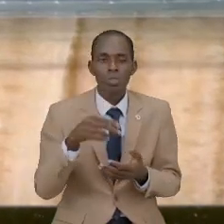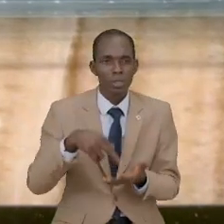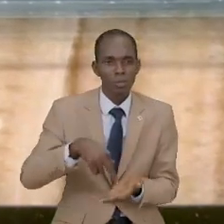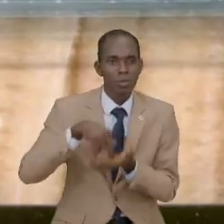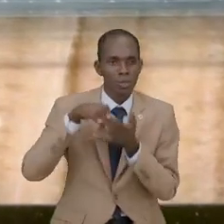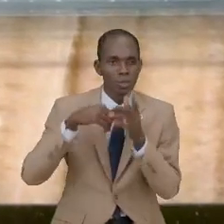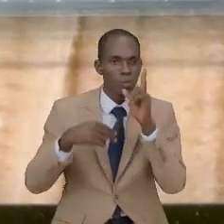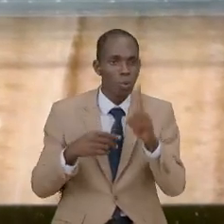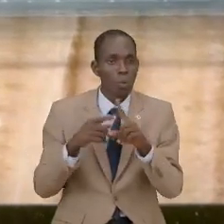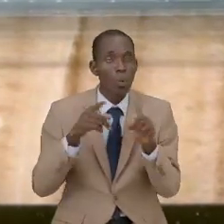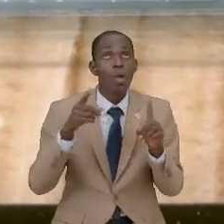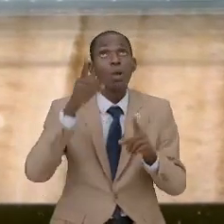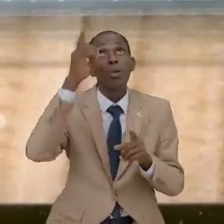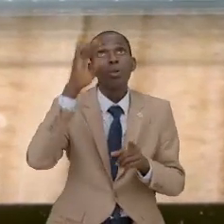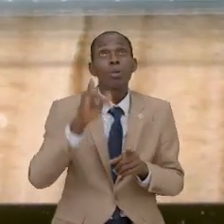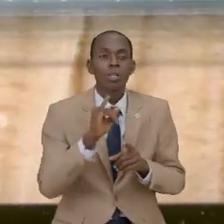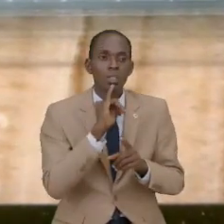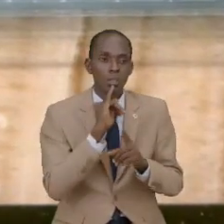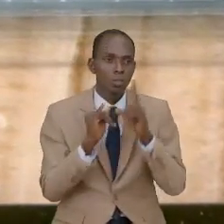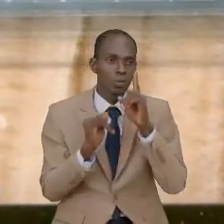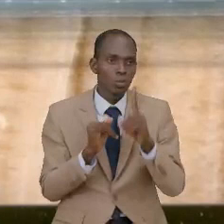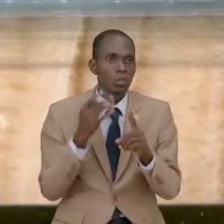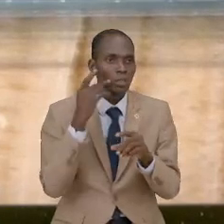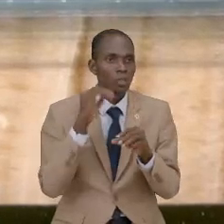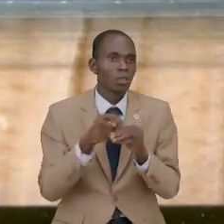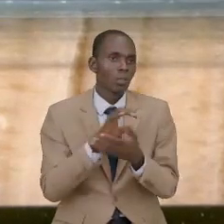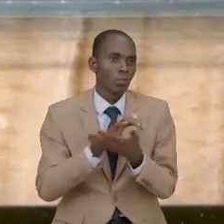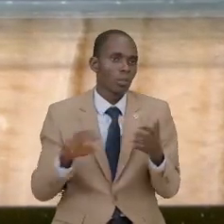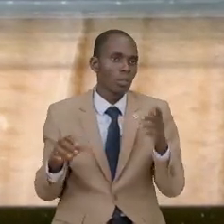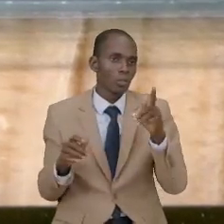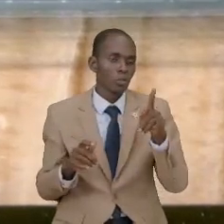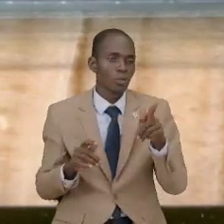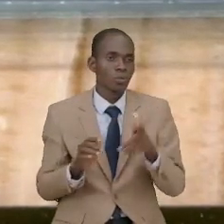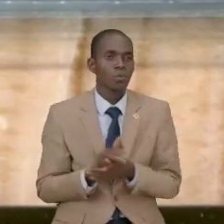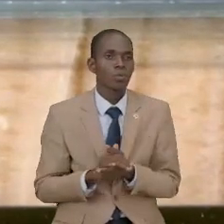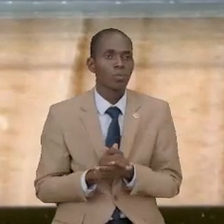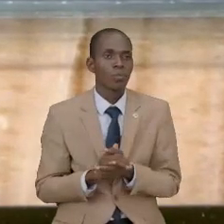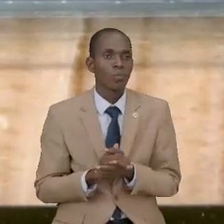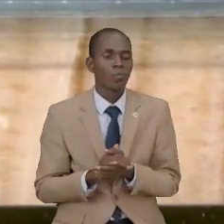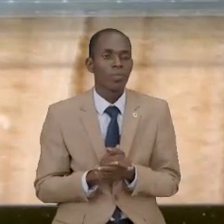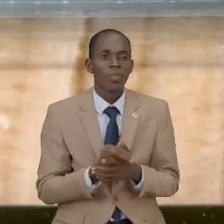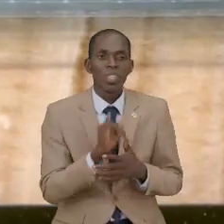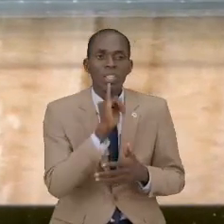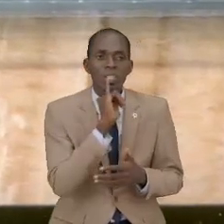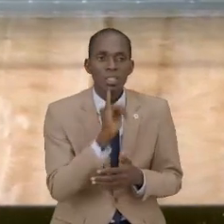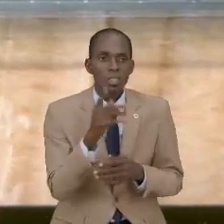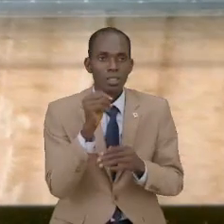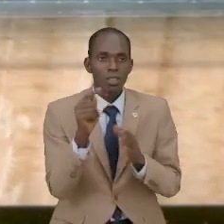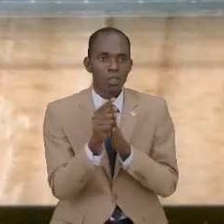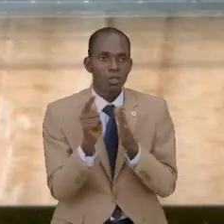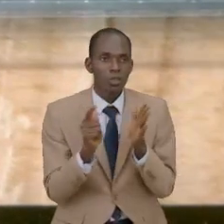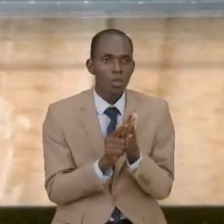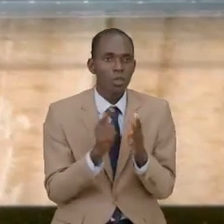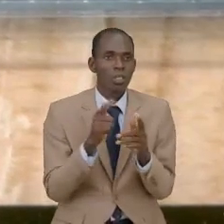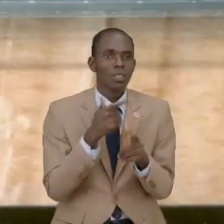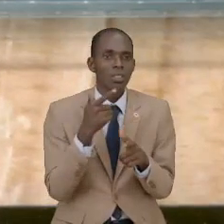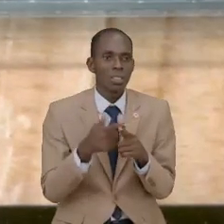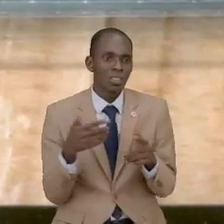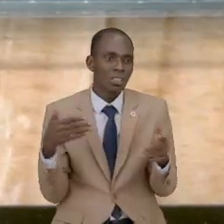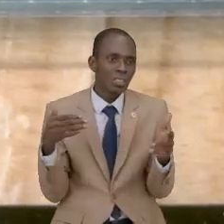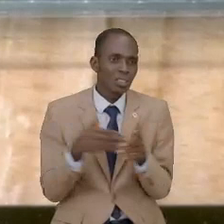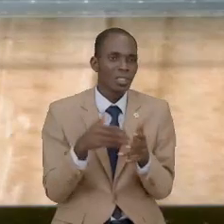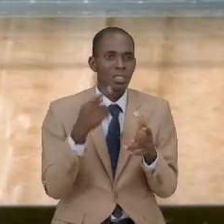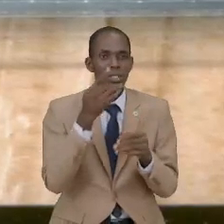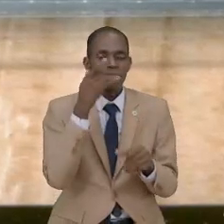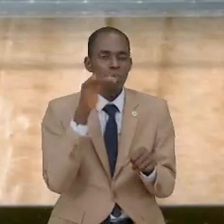God is one. Verse 21, is the law then against the promises of